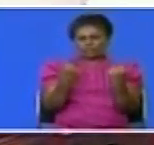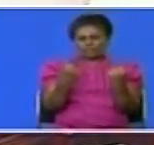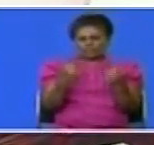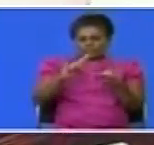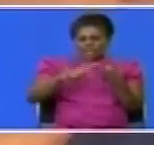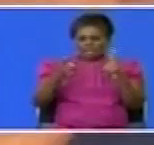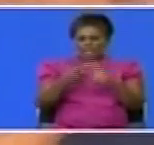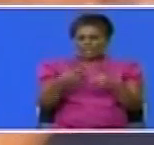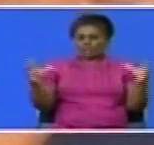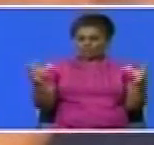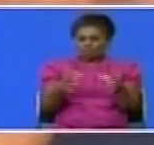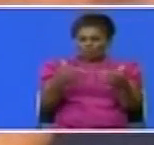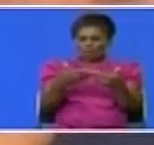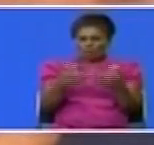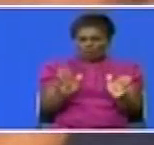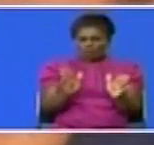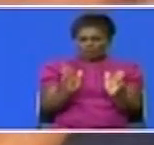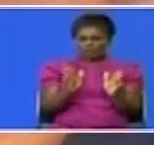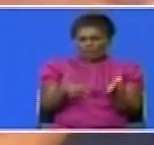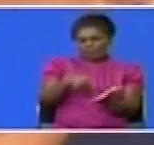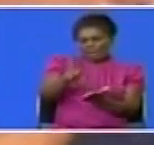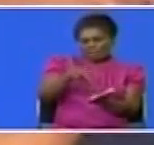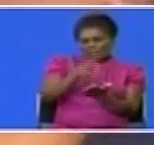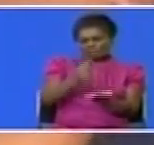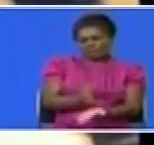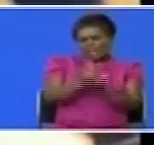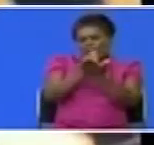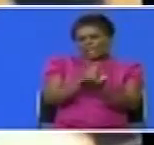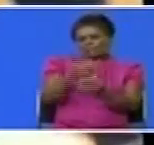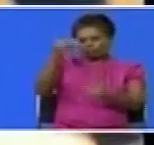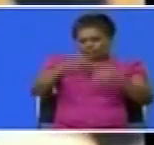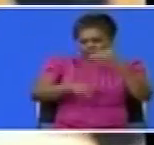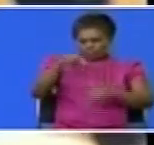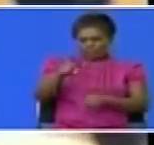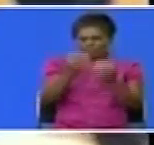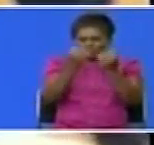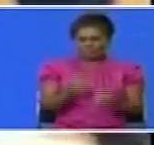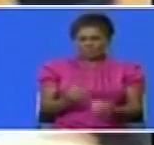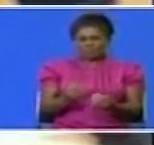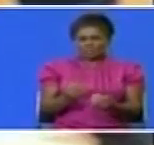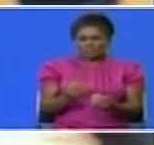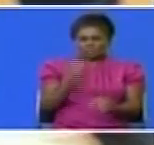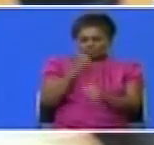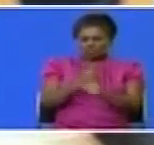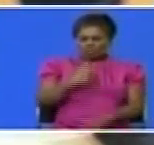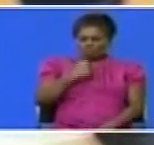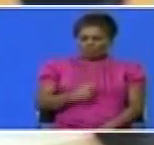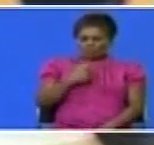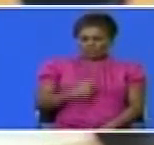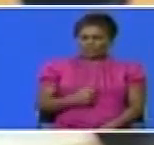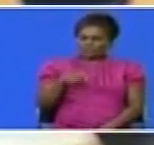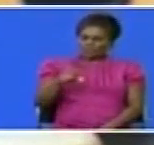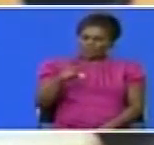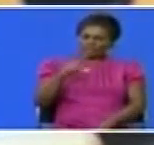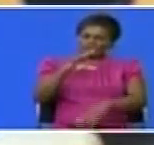Standard Media Group, had opened an M-Pesa paybill number to help Rose raise the funds she needed to undergo the operation. While wishes managed